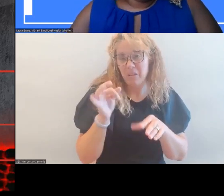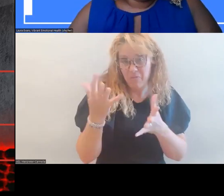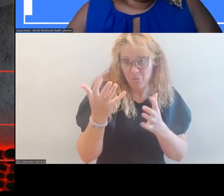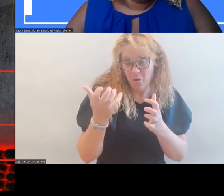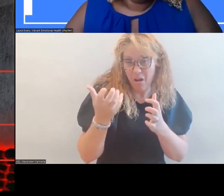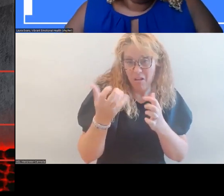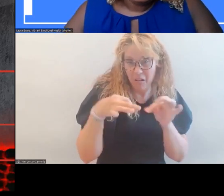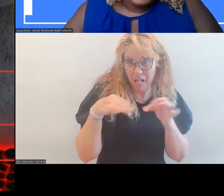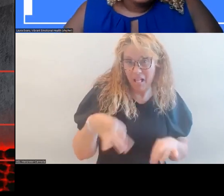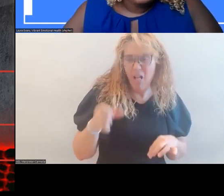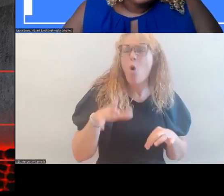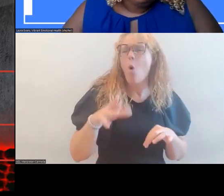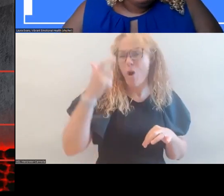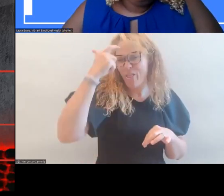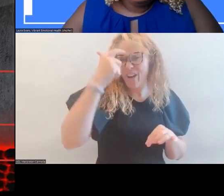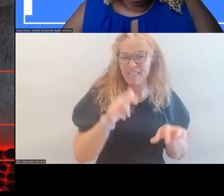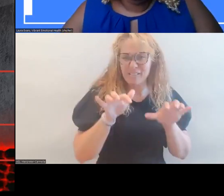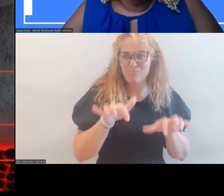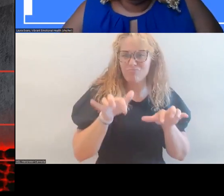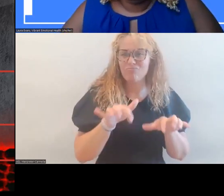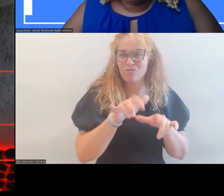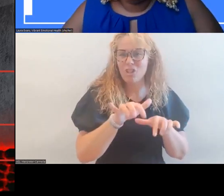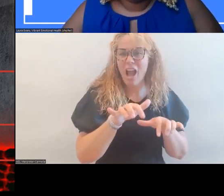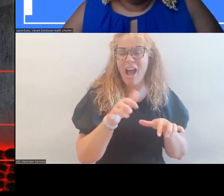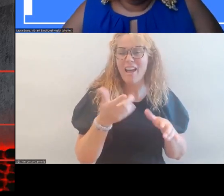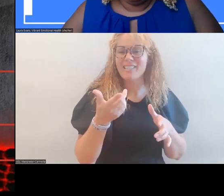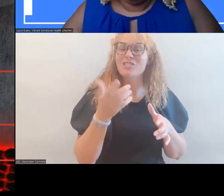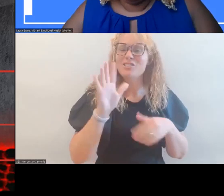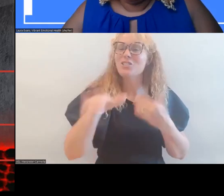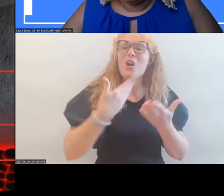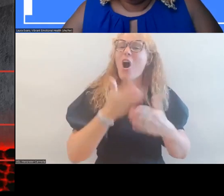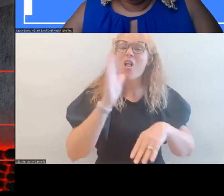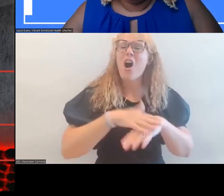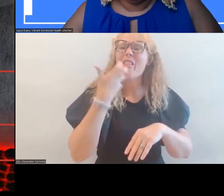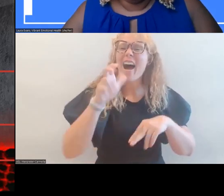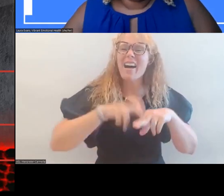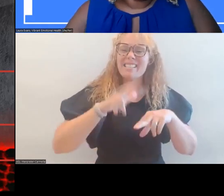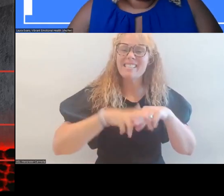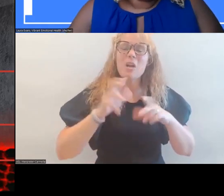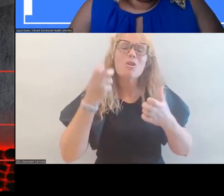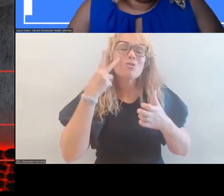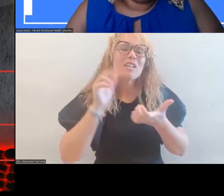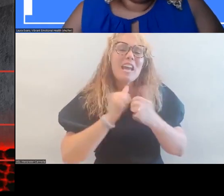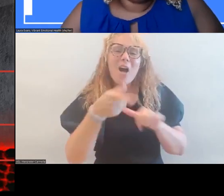your thoughts in the chat. But really, you all are on the hot seat today, and I want to see how you do.